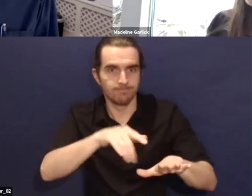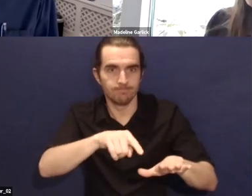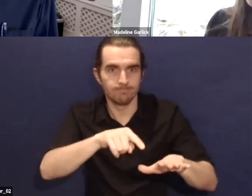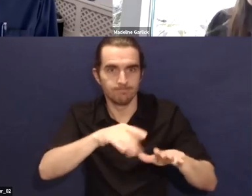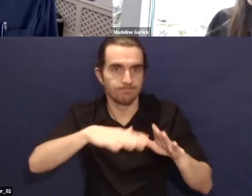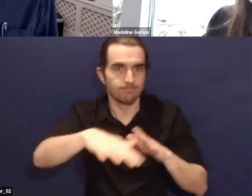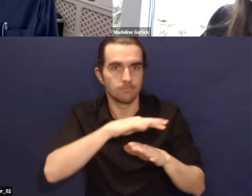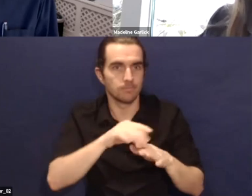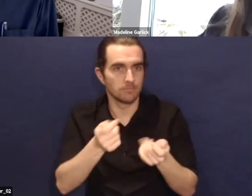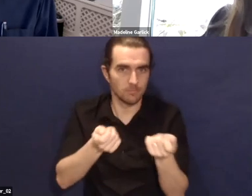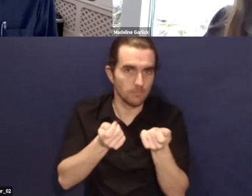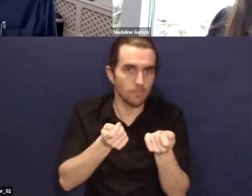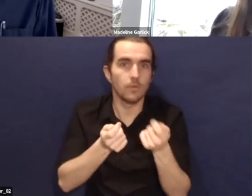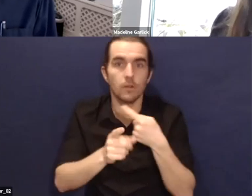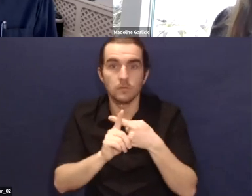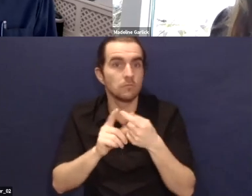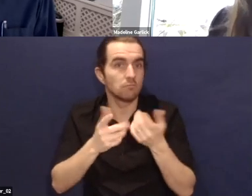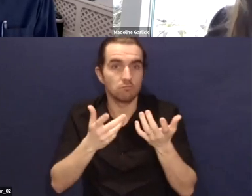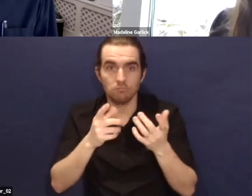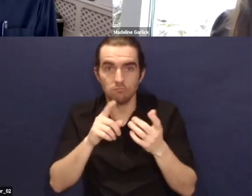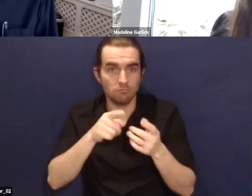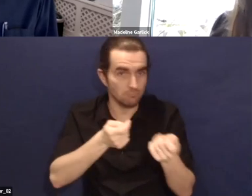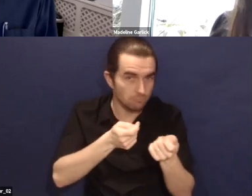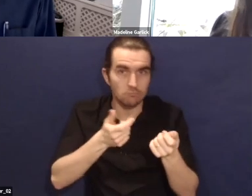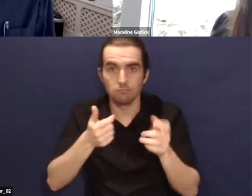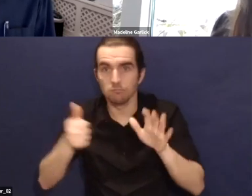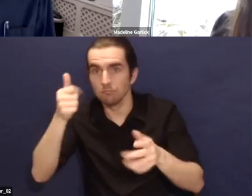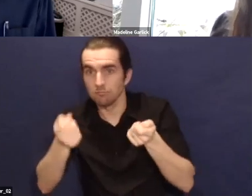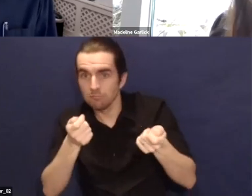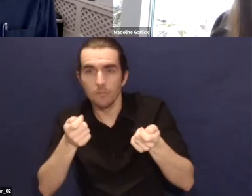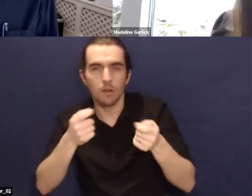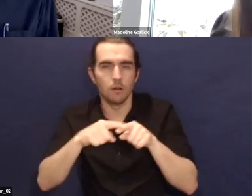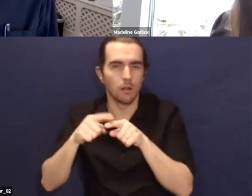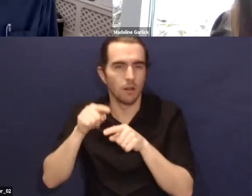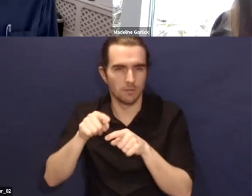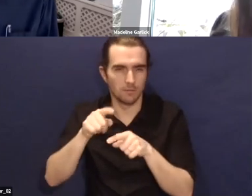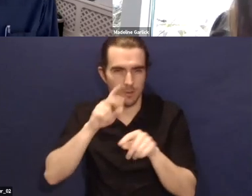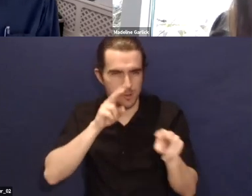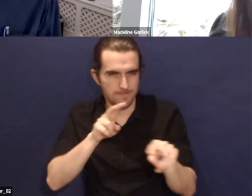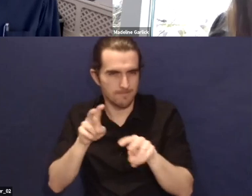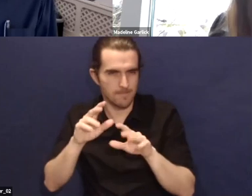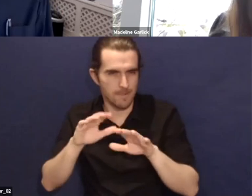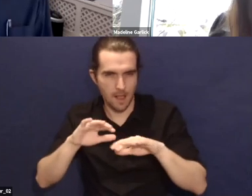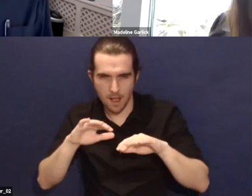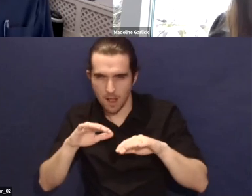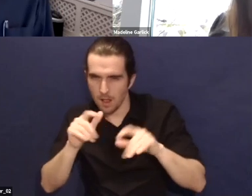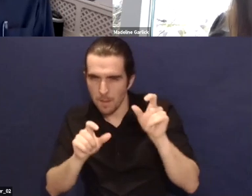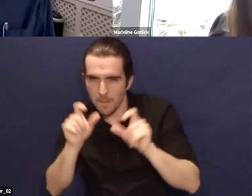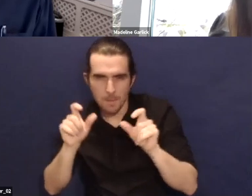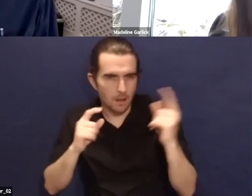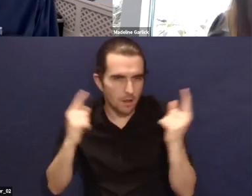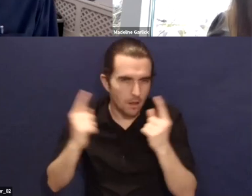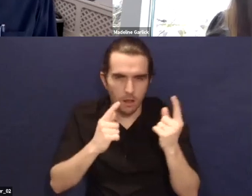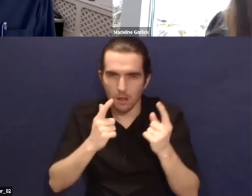that shelter, and child protection needs, and addressing gender-based violence, and many others that arise in that